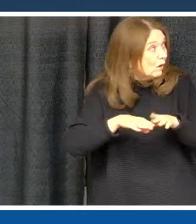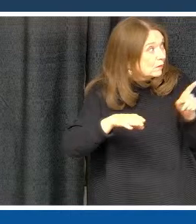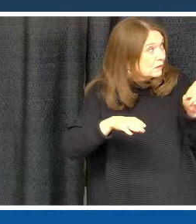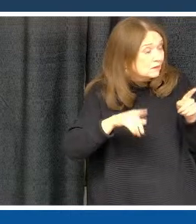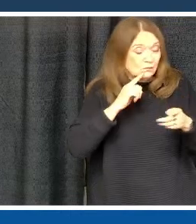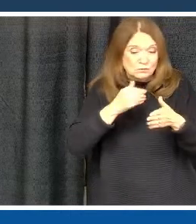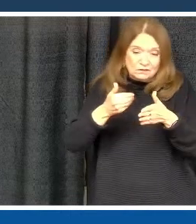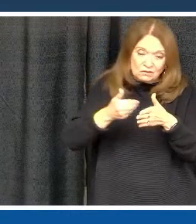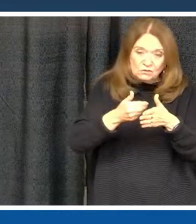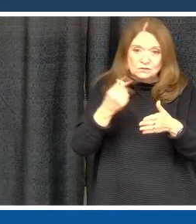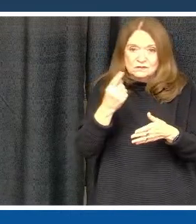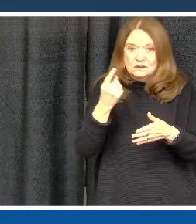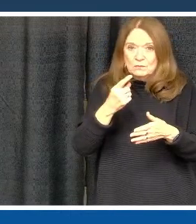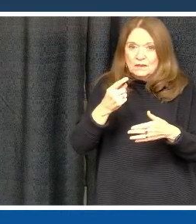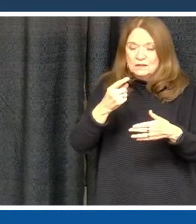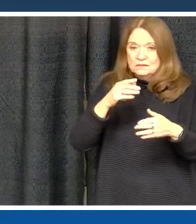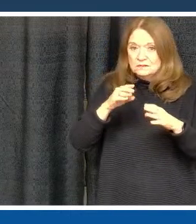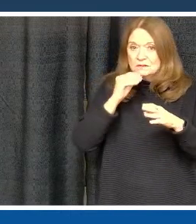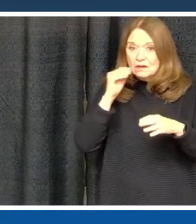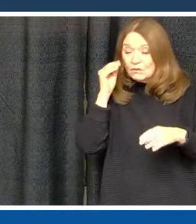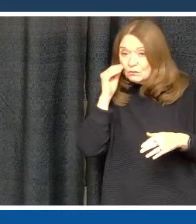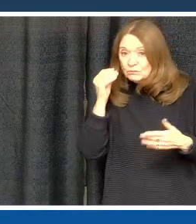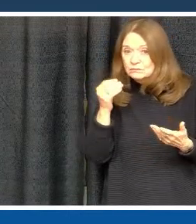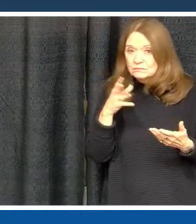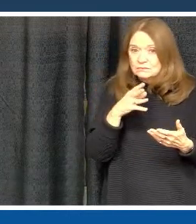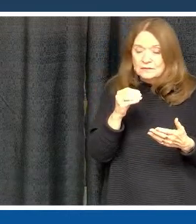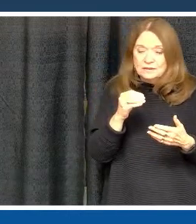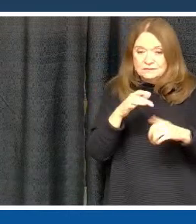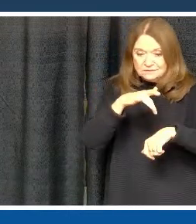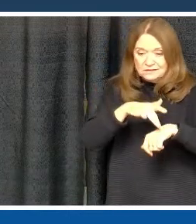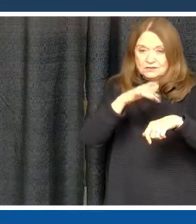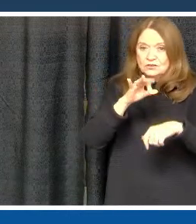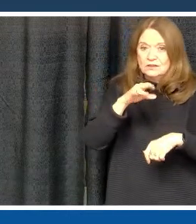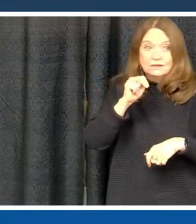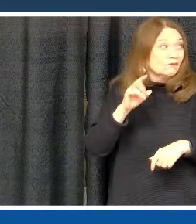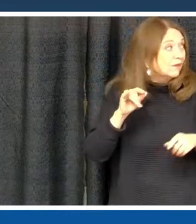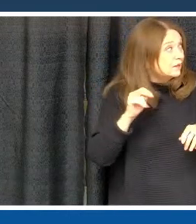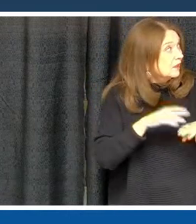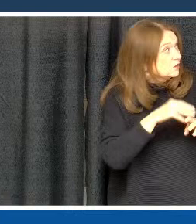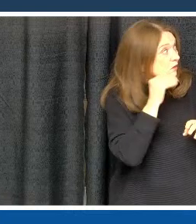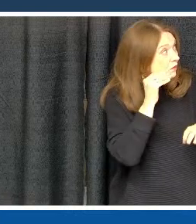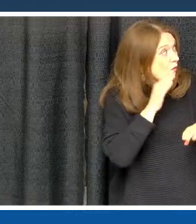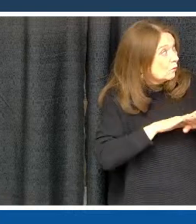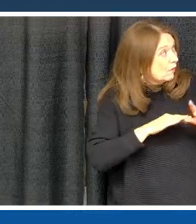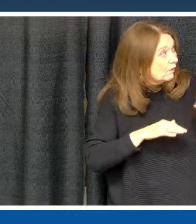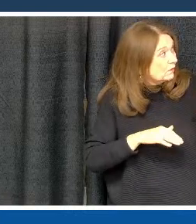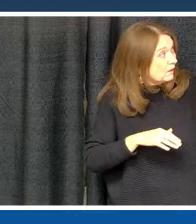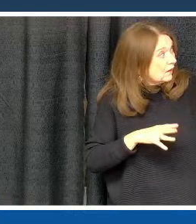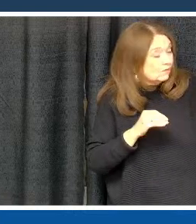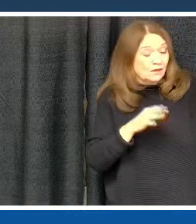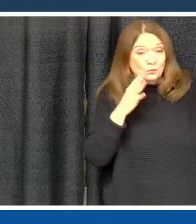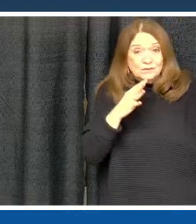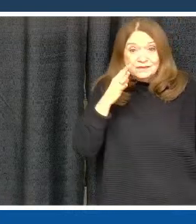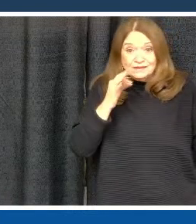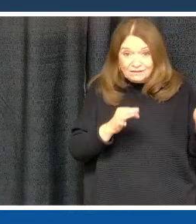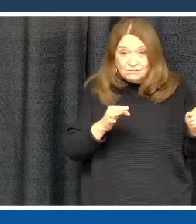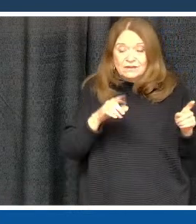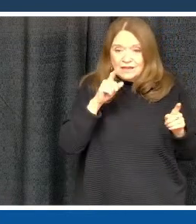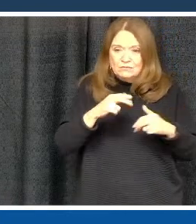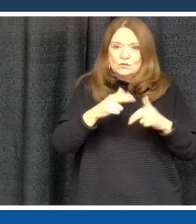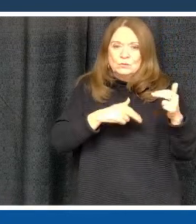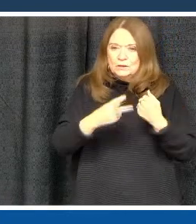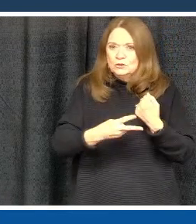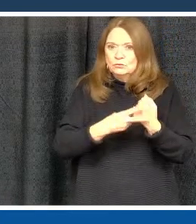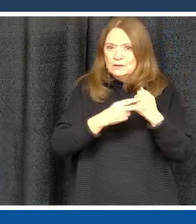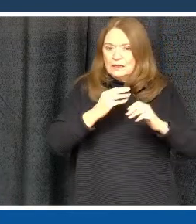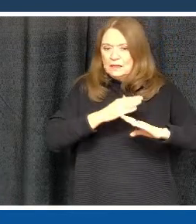somebody's structure. We're certainly in the crush path of the foundation of the home on the left there. And we're definitely doing a retaining wall, top of the retaining